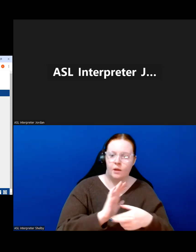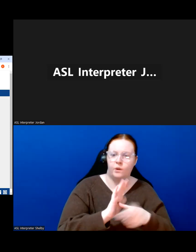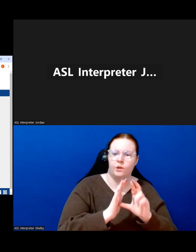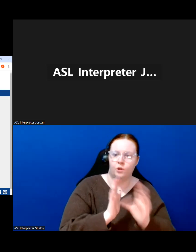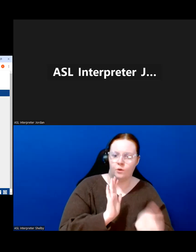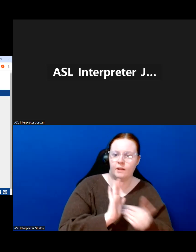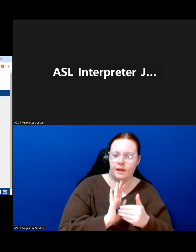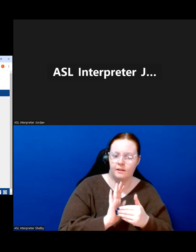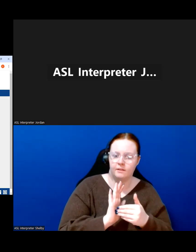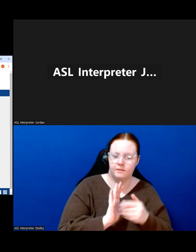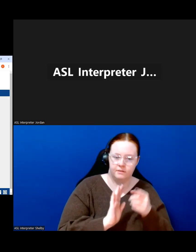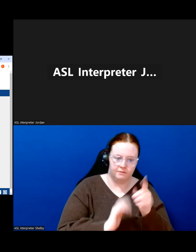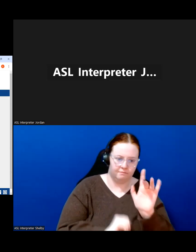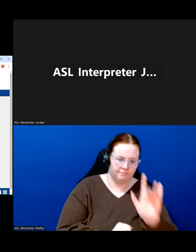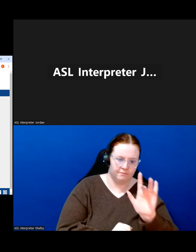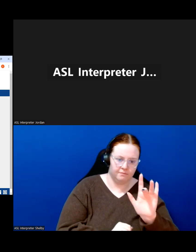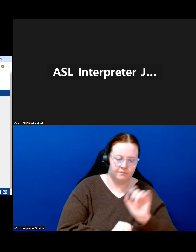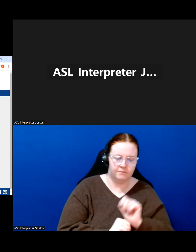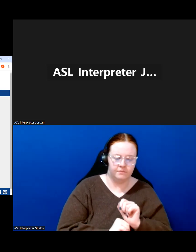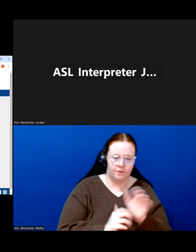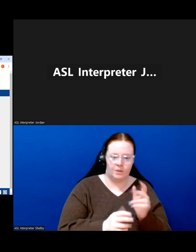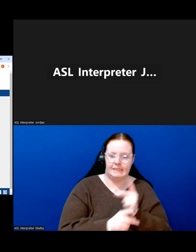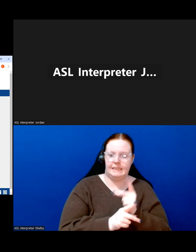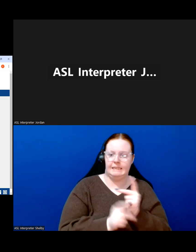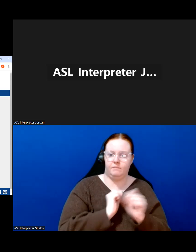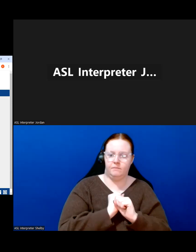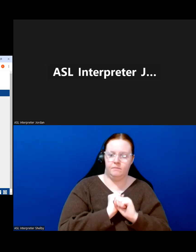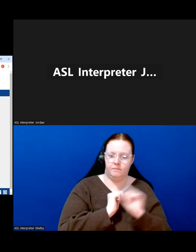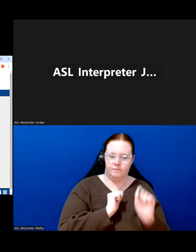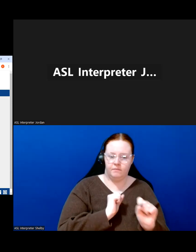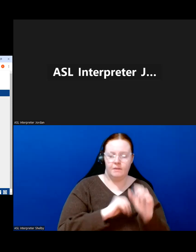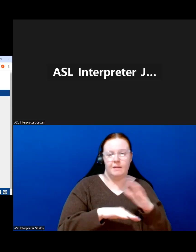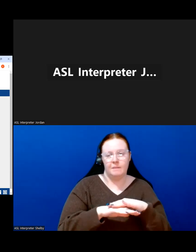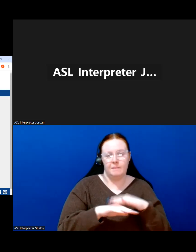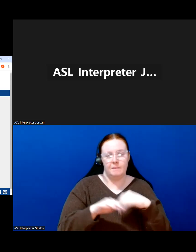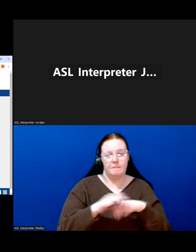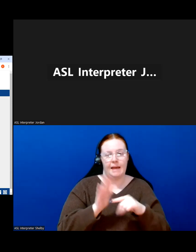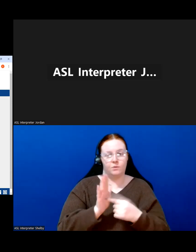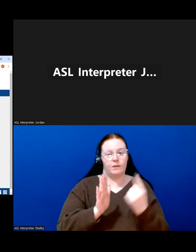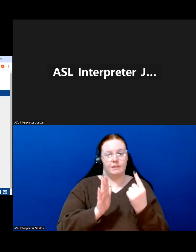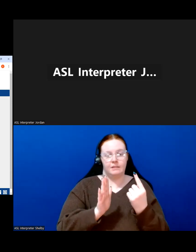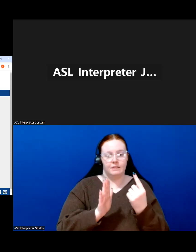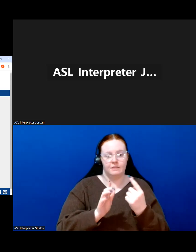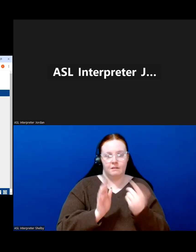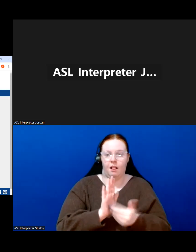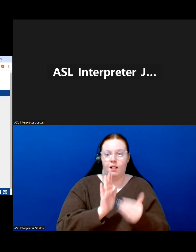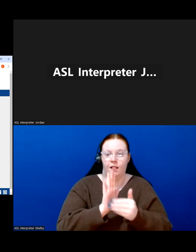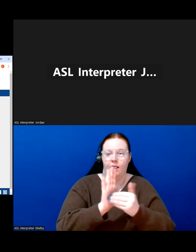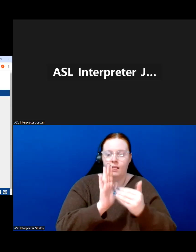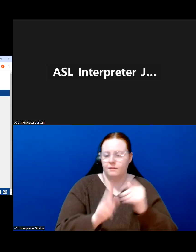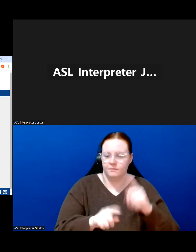a book. So if I want to keep it for longer, I can only do this once, mind you, but if I wanted to renew